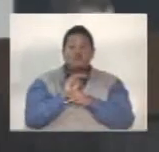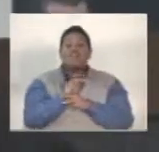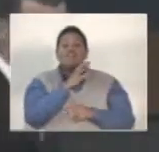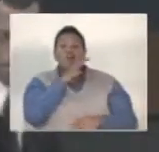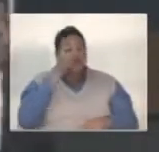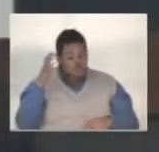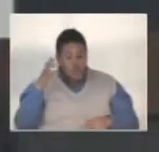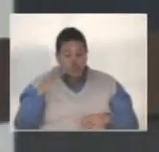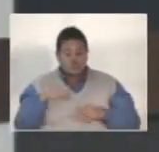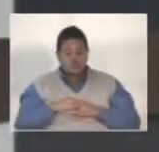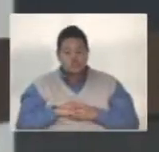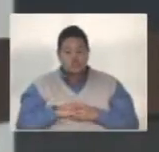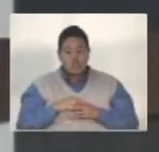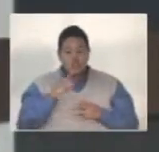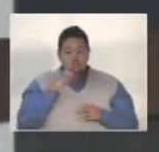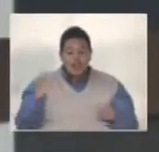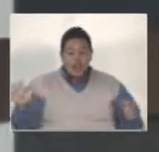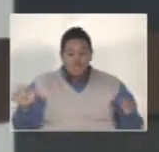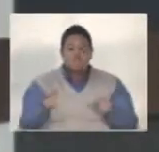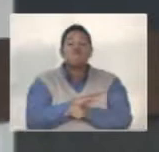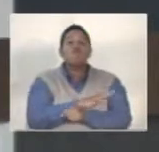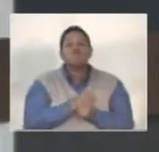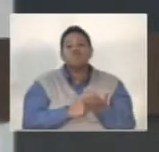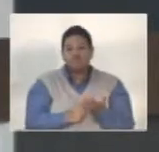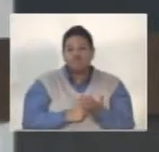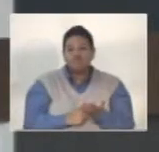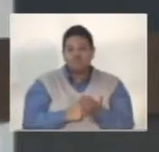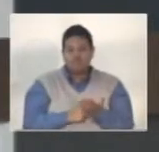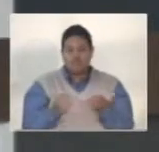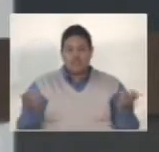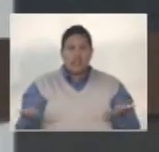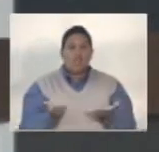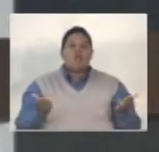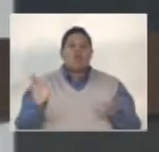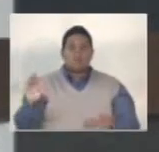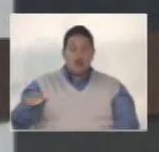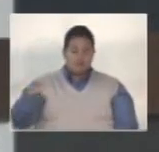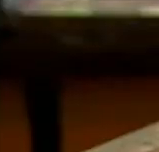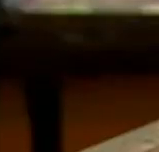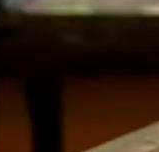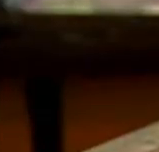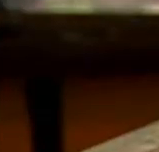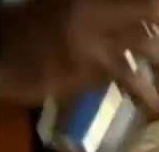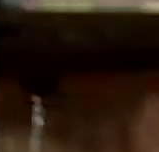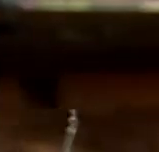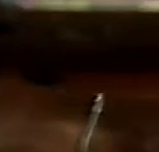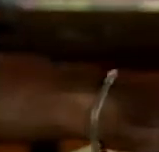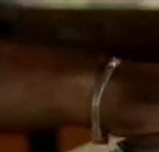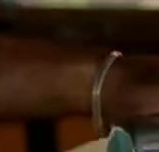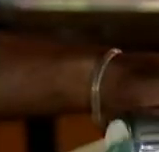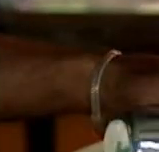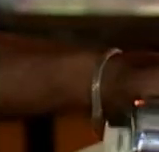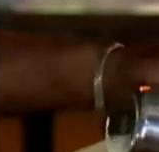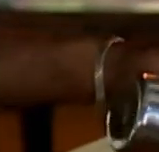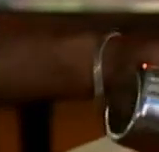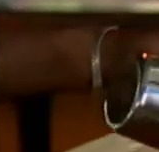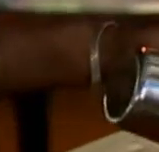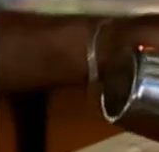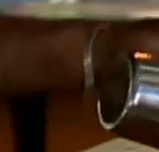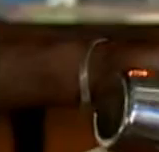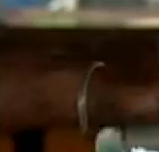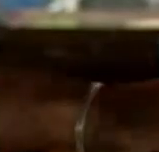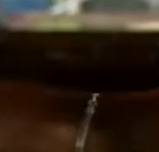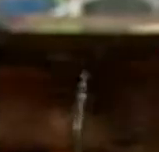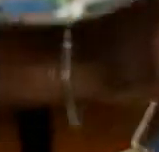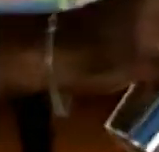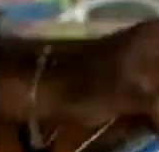Agriculture, has been fully debated in this Honourable House. Meanwhile, various stakeholders are being